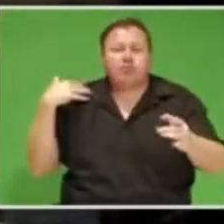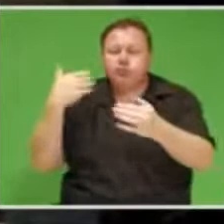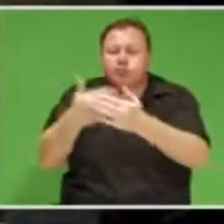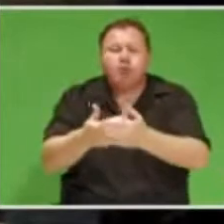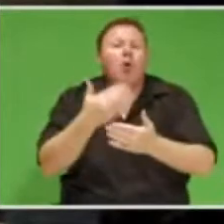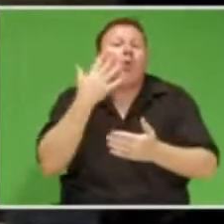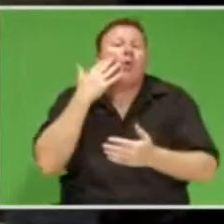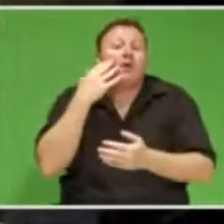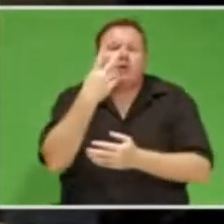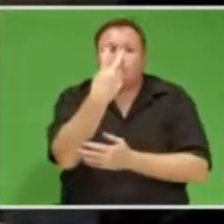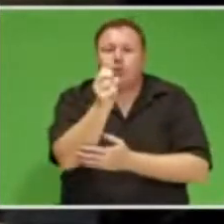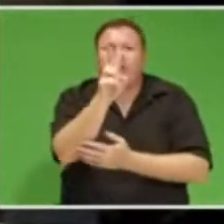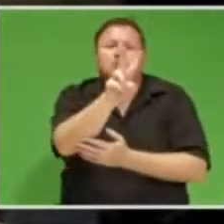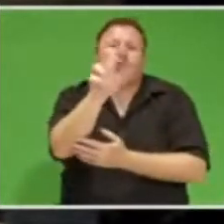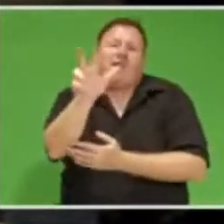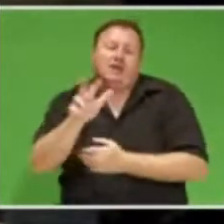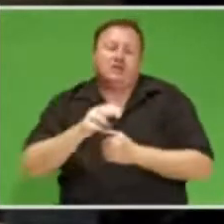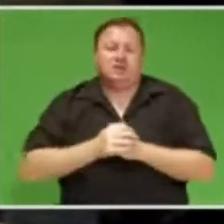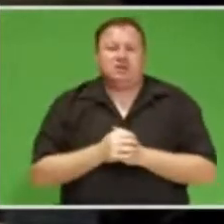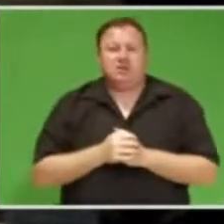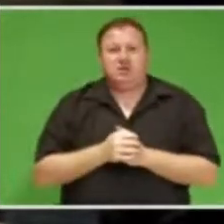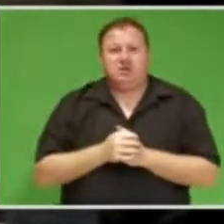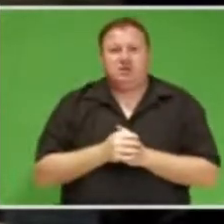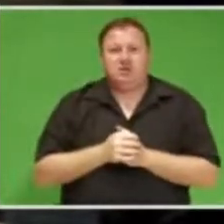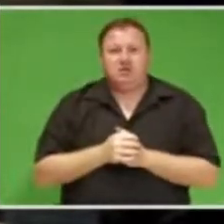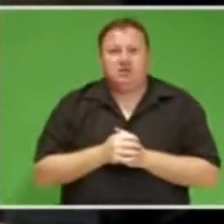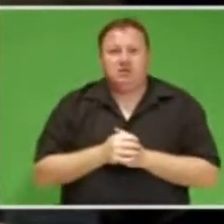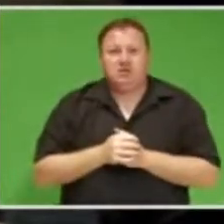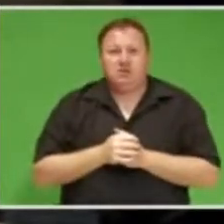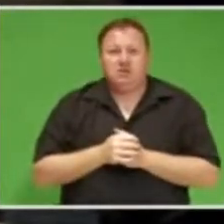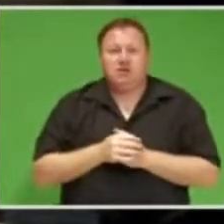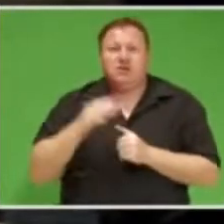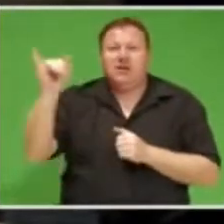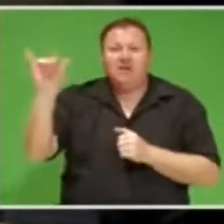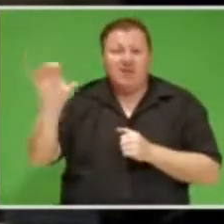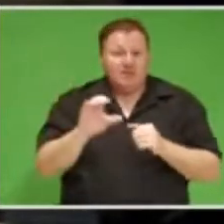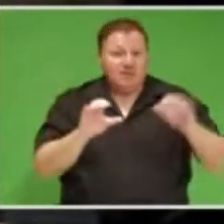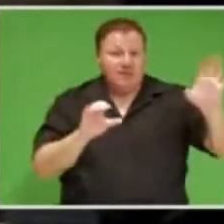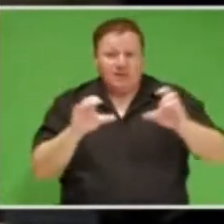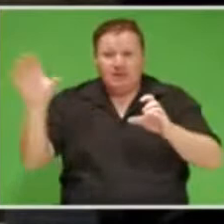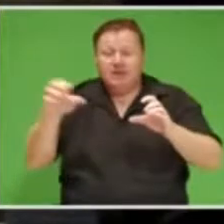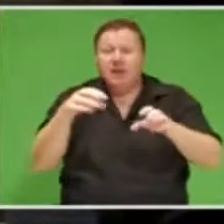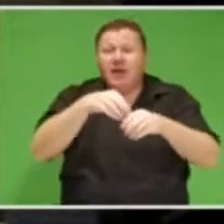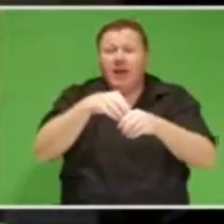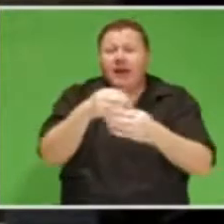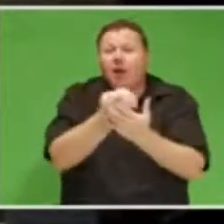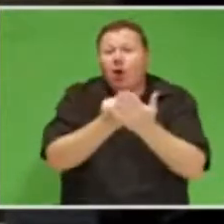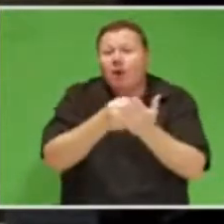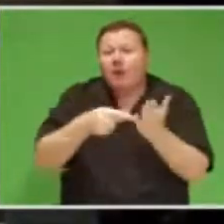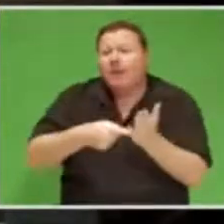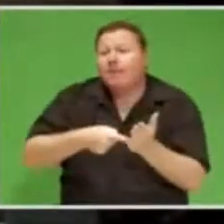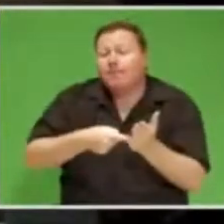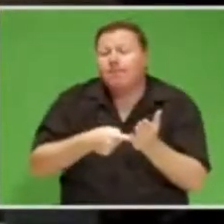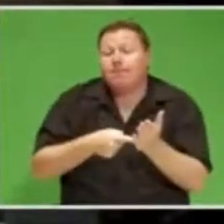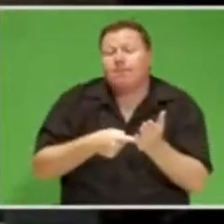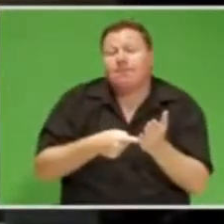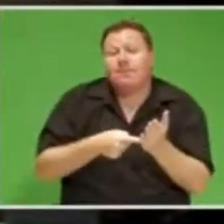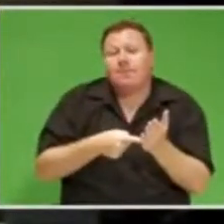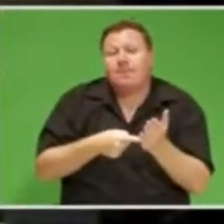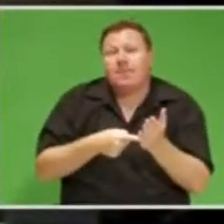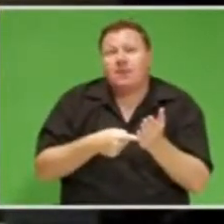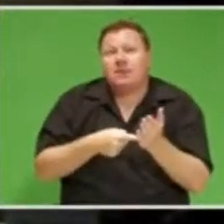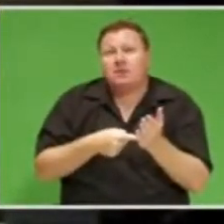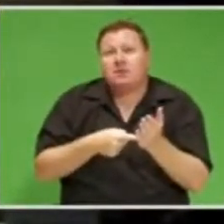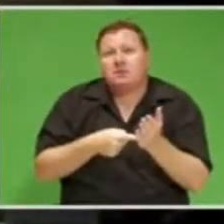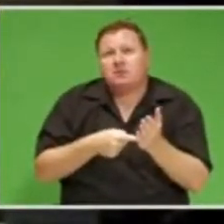Now, the investments that have flowed into the economy to date have contributed substantial